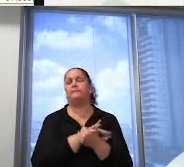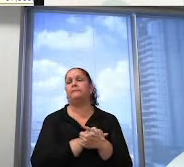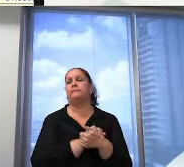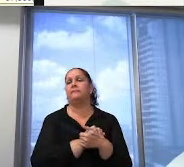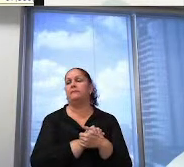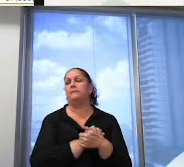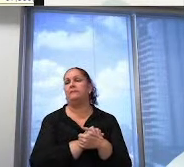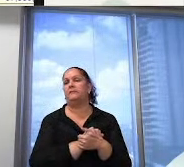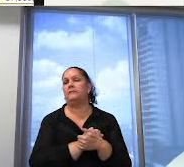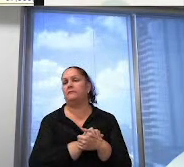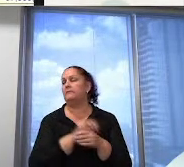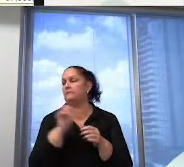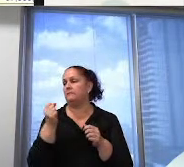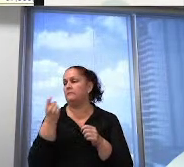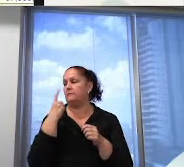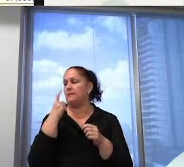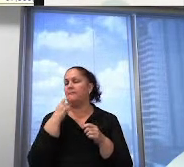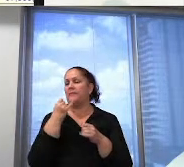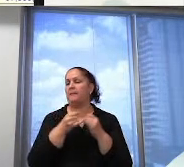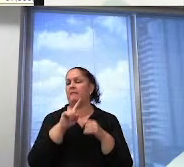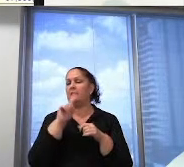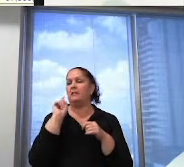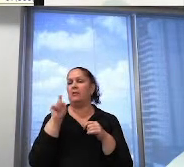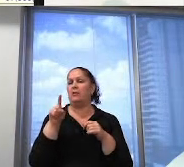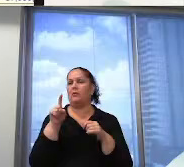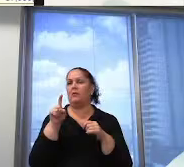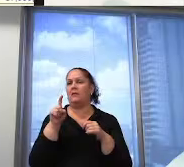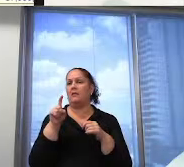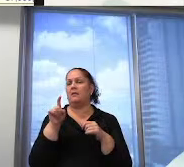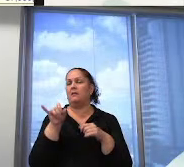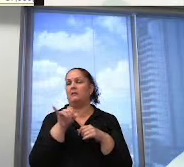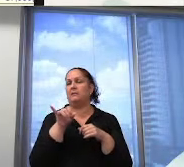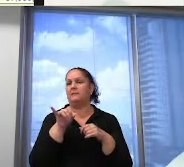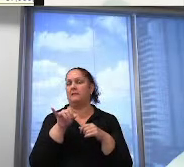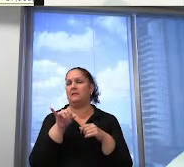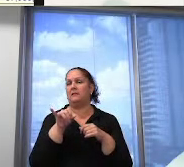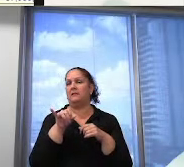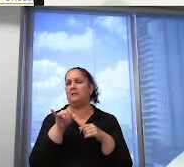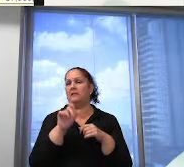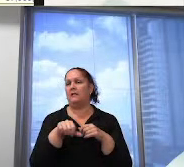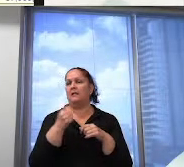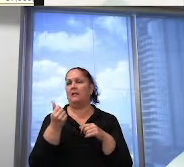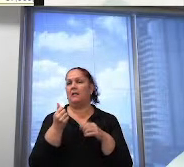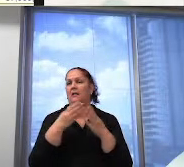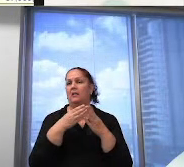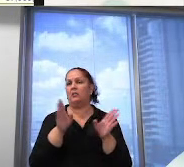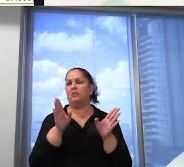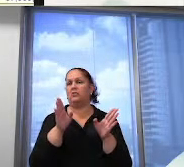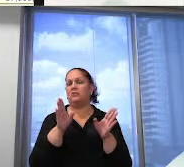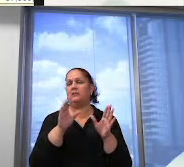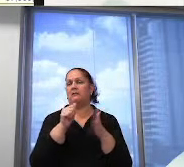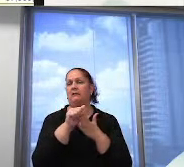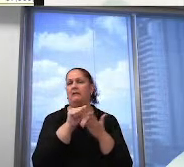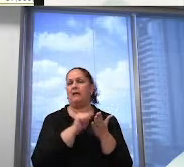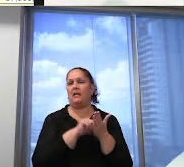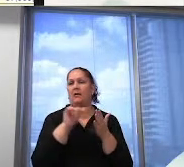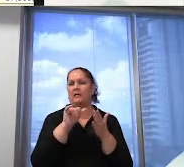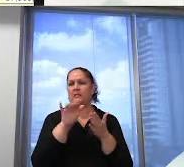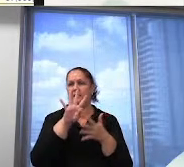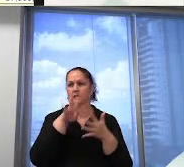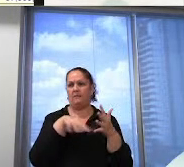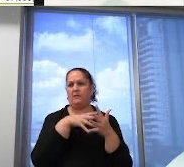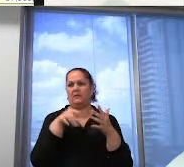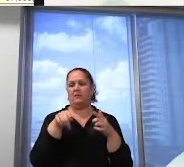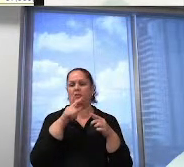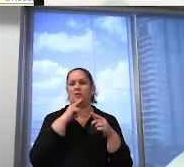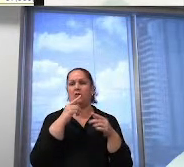why. I understand. Then my final question is similarly, another general account in